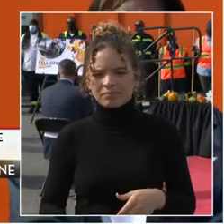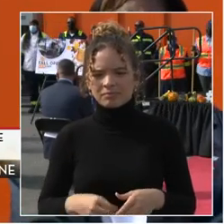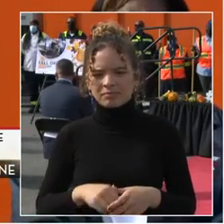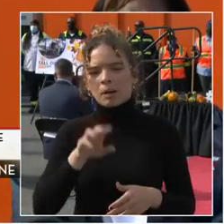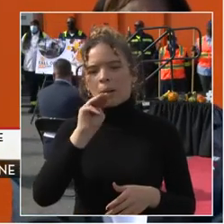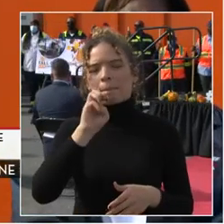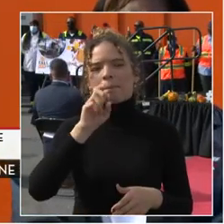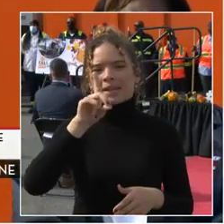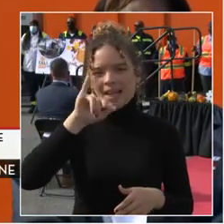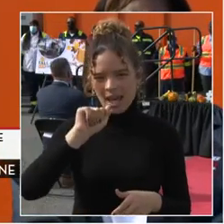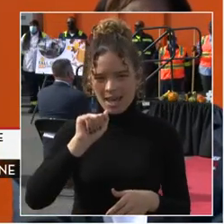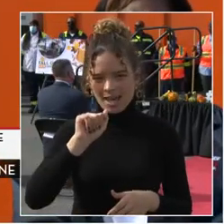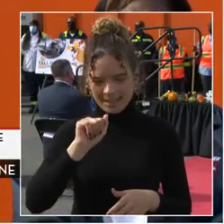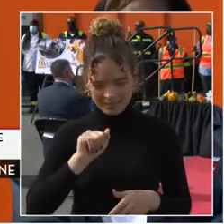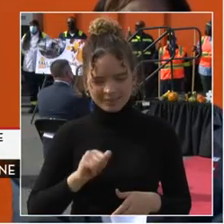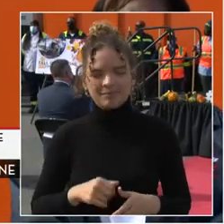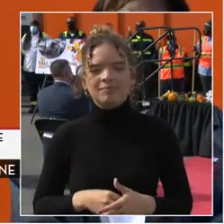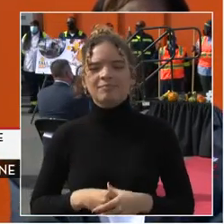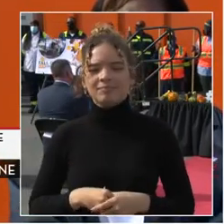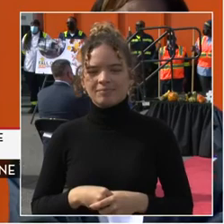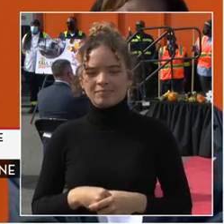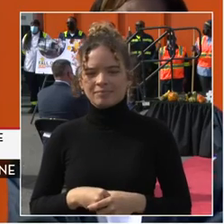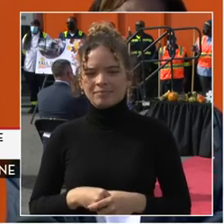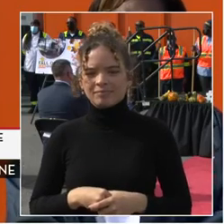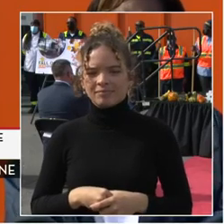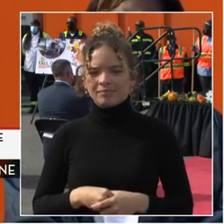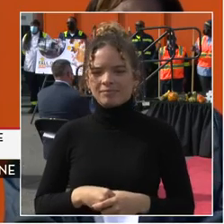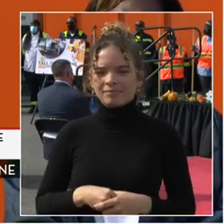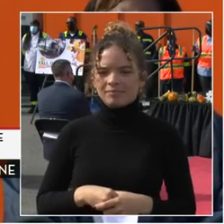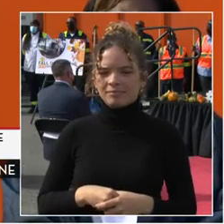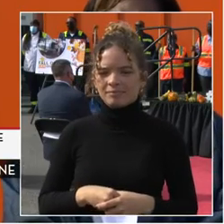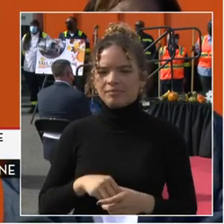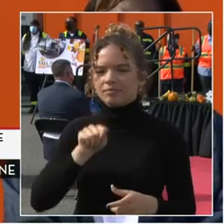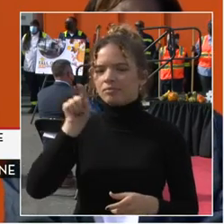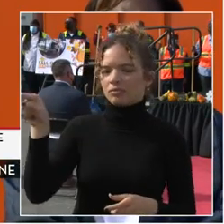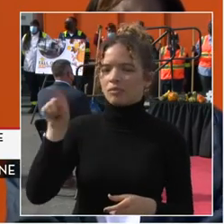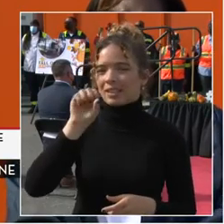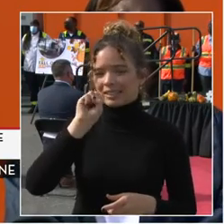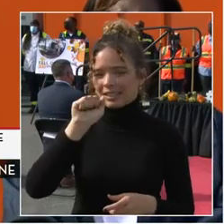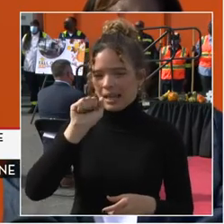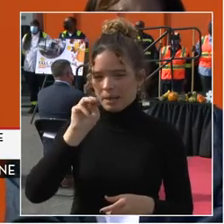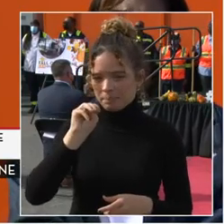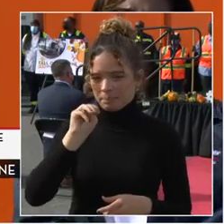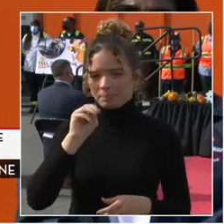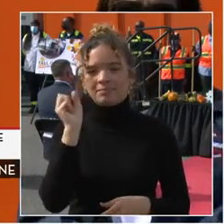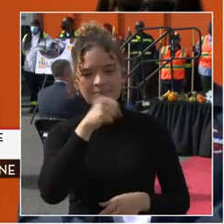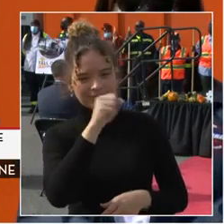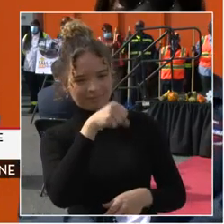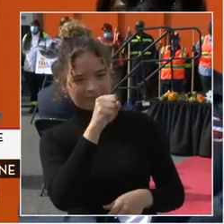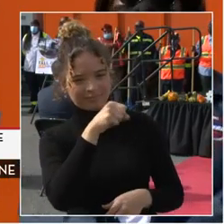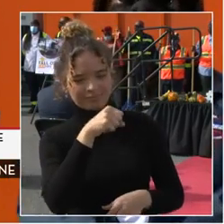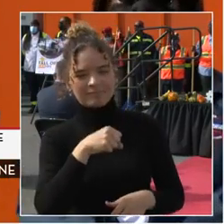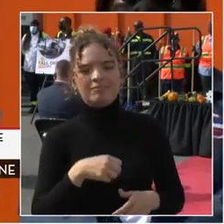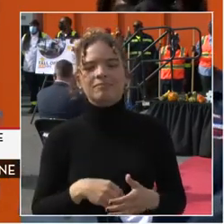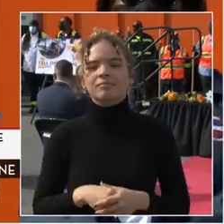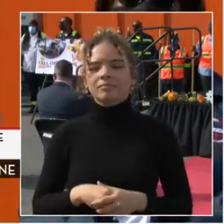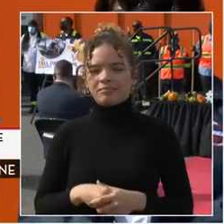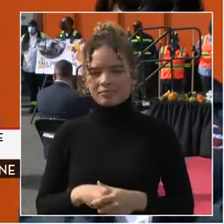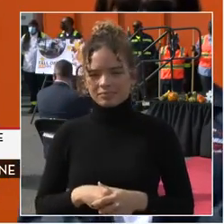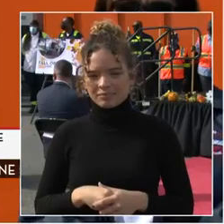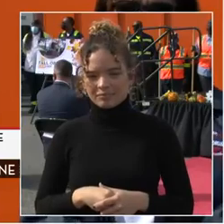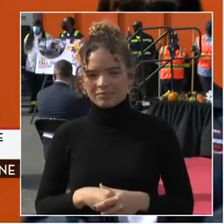understand that the city is facing the possibility of moderate flooding. Yes. And I would